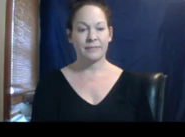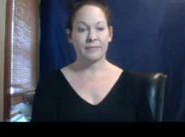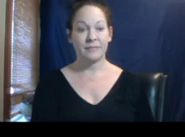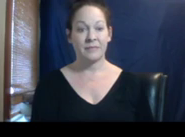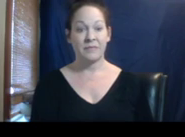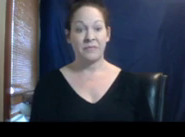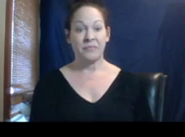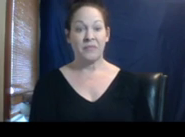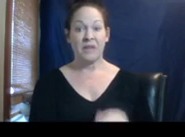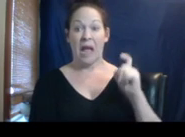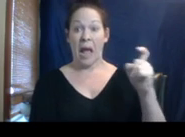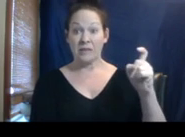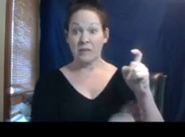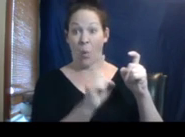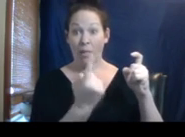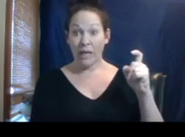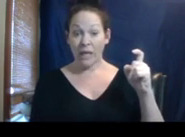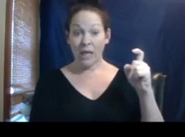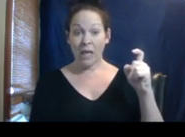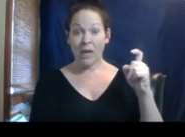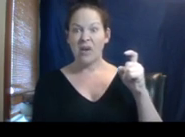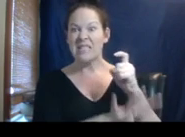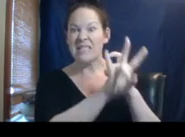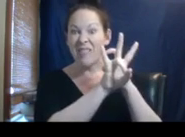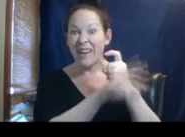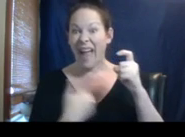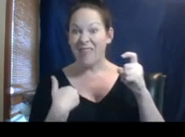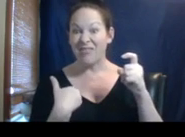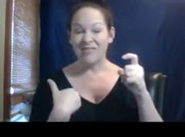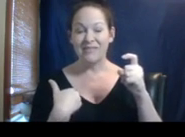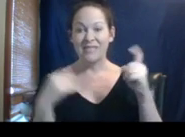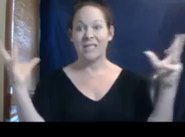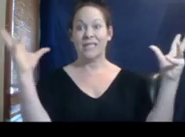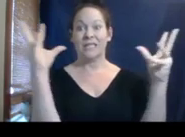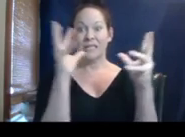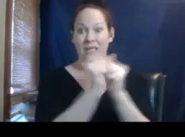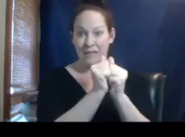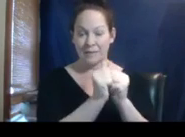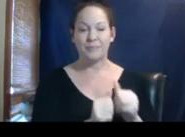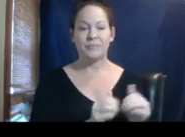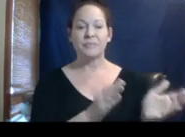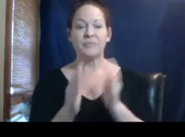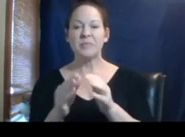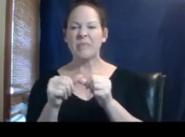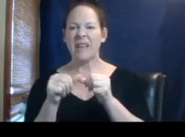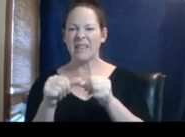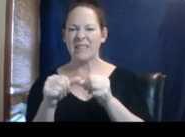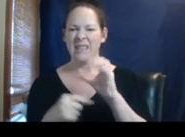For my first power of x's, I have 7 of them. And for my